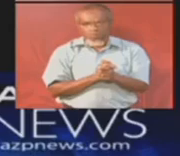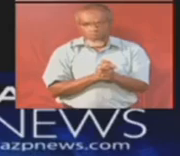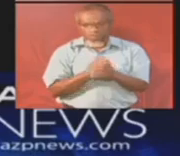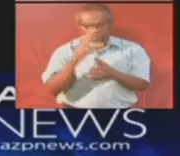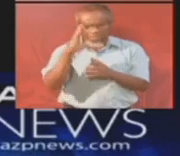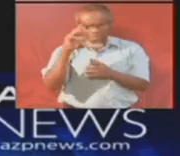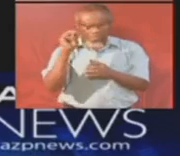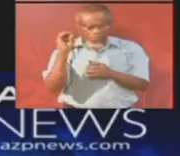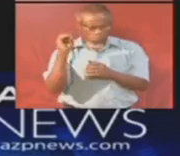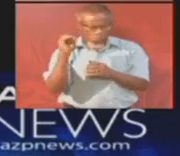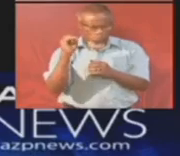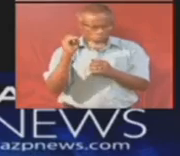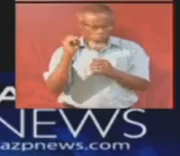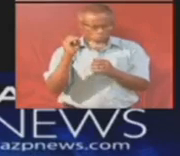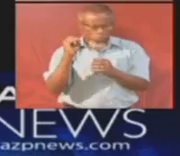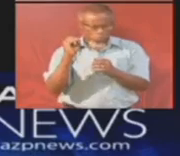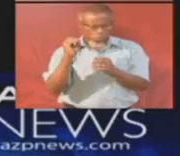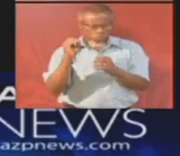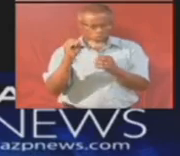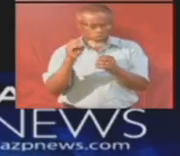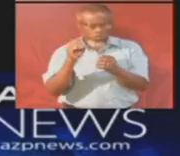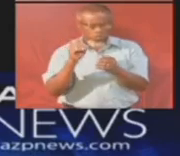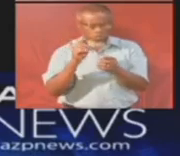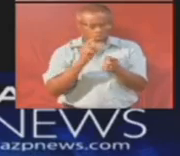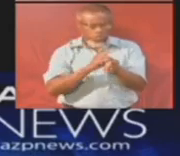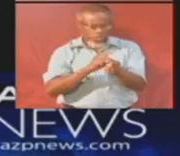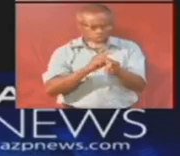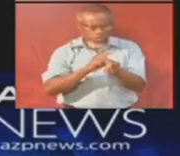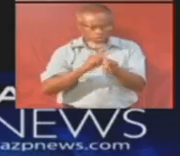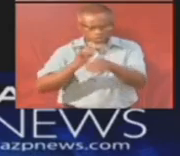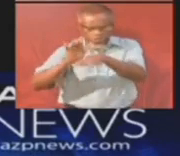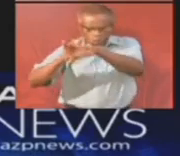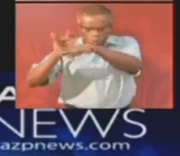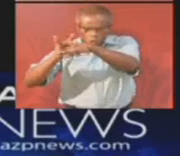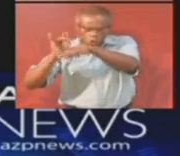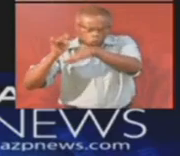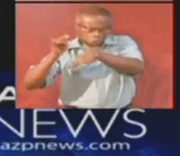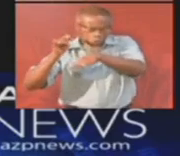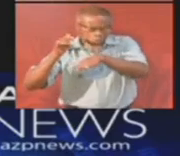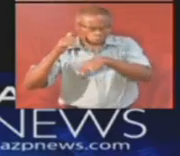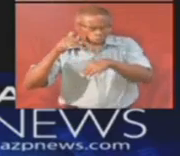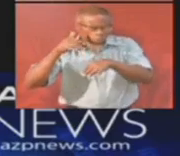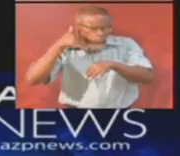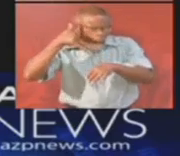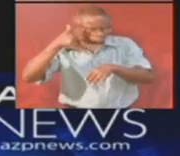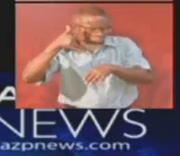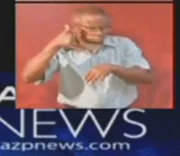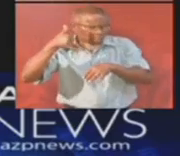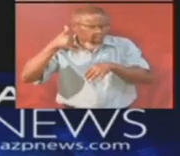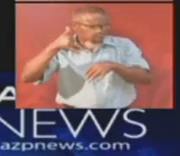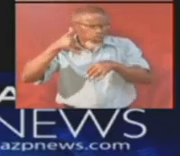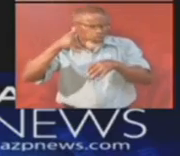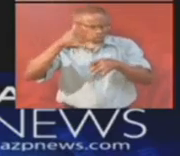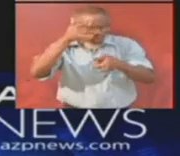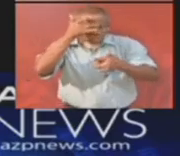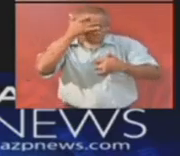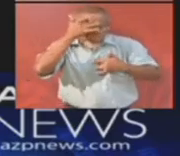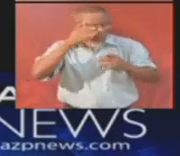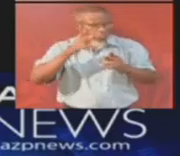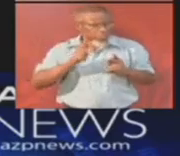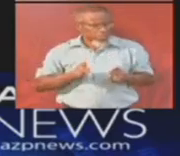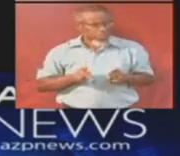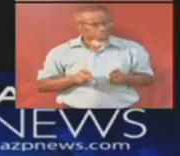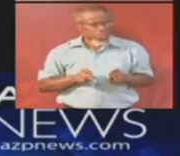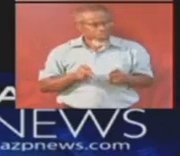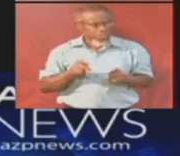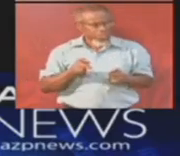call patients on a daily basis, there are reports that they might be overwhelmed with the number of patients they have to call. In some instances, we